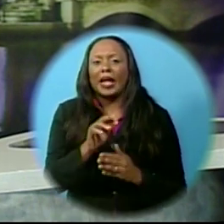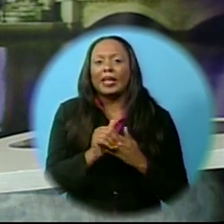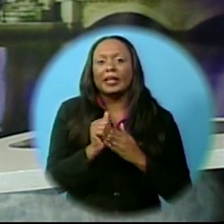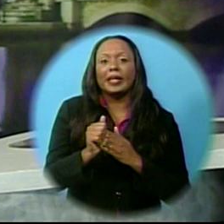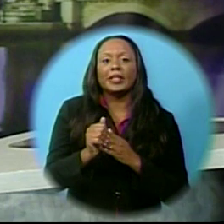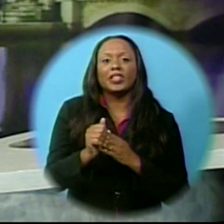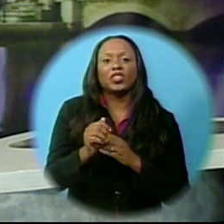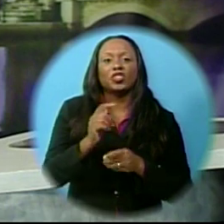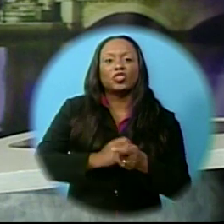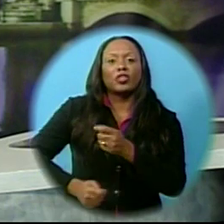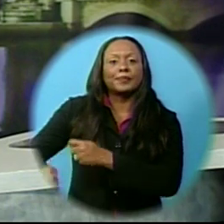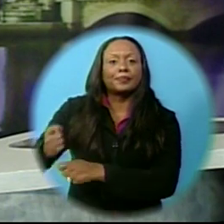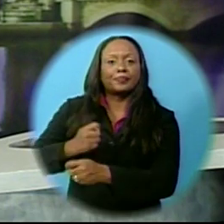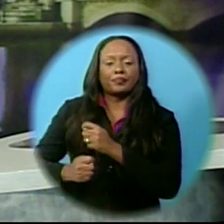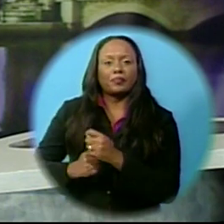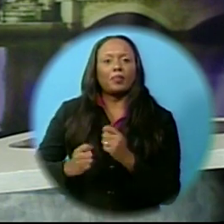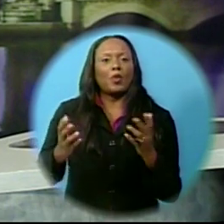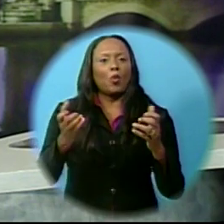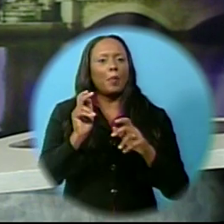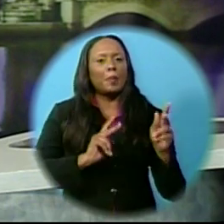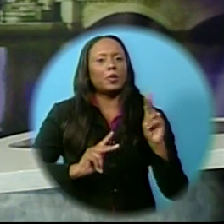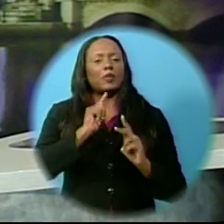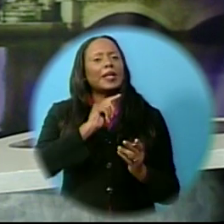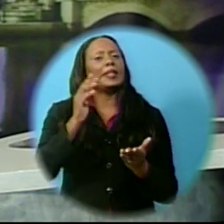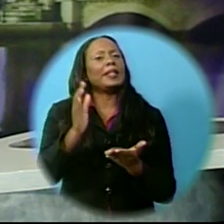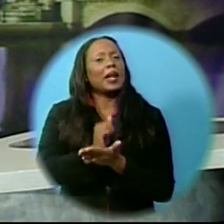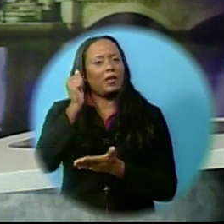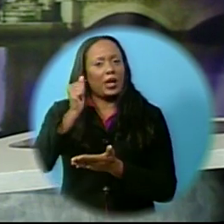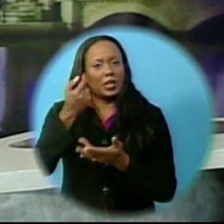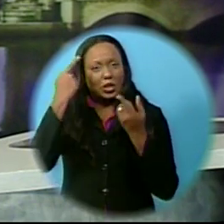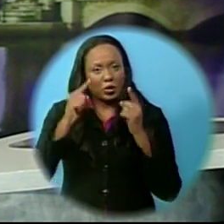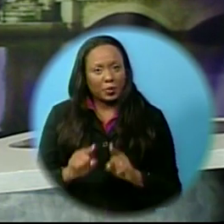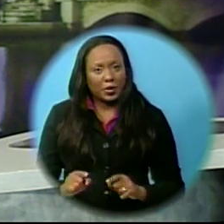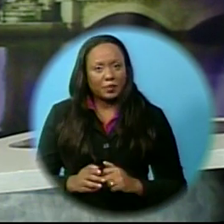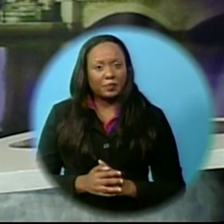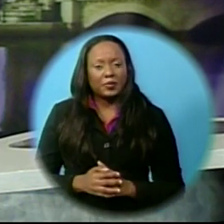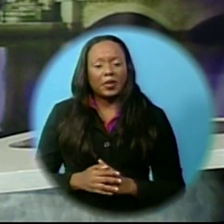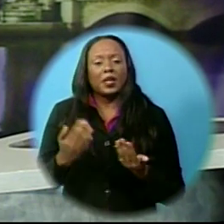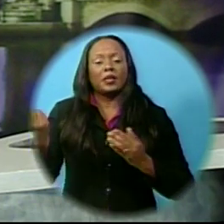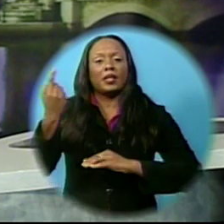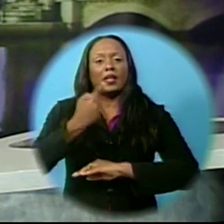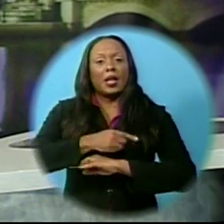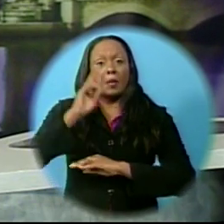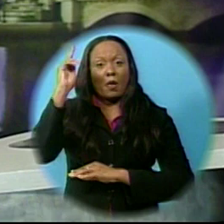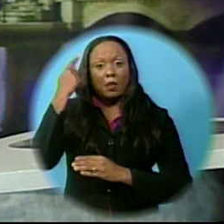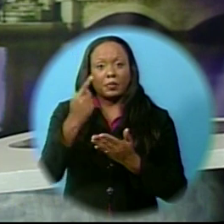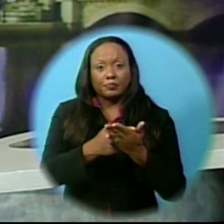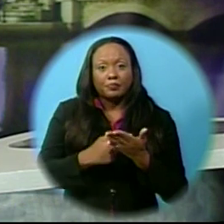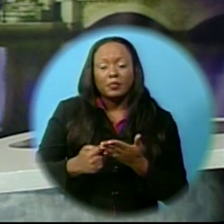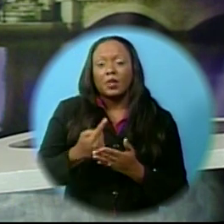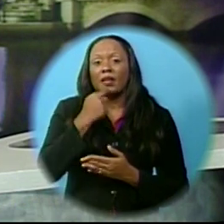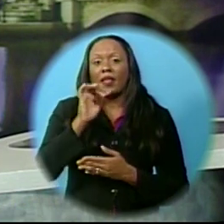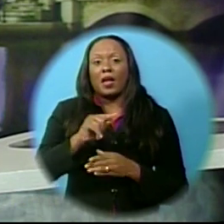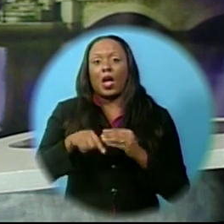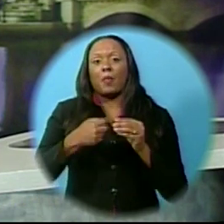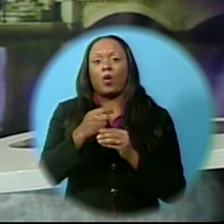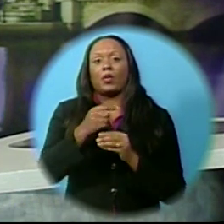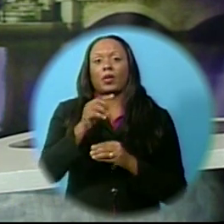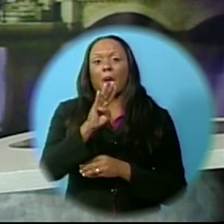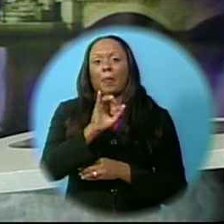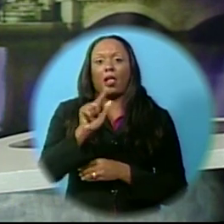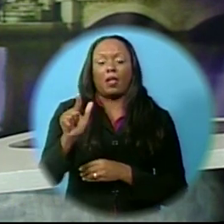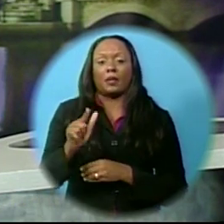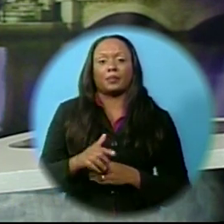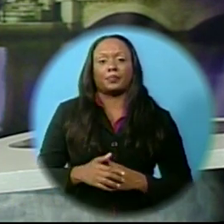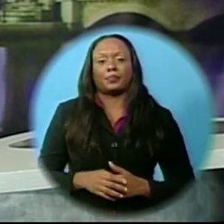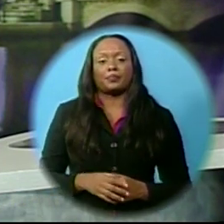players to take advantage of the agreement. Senator McLean's comments came during debate on the Economic Partnership Agreement Bill 2014 in the